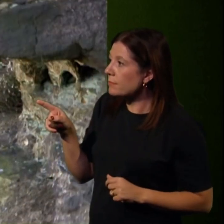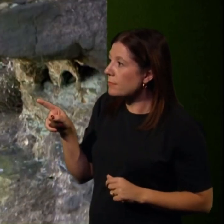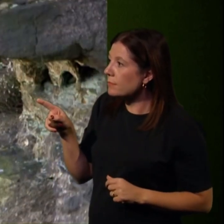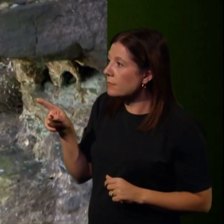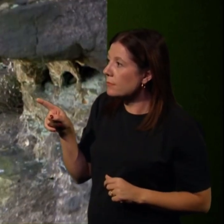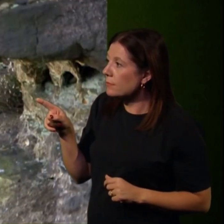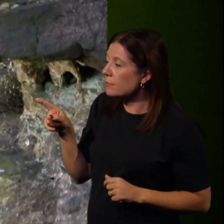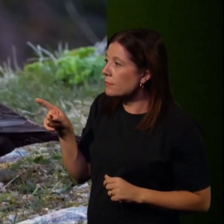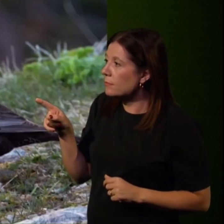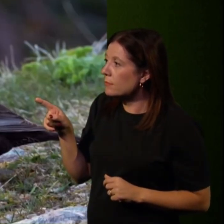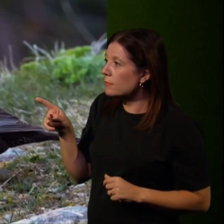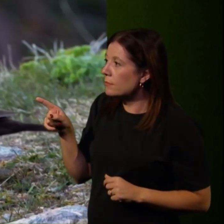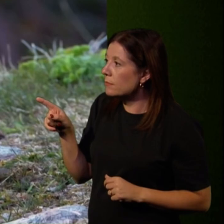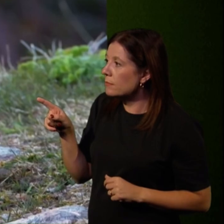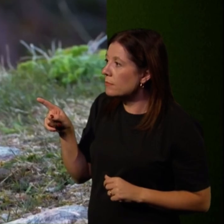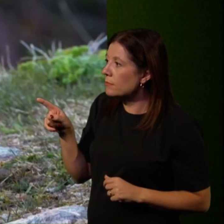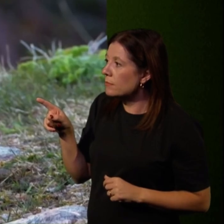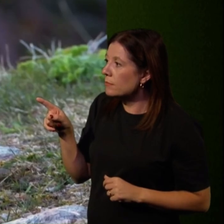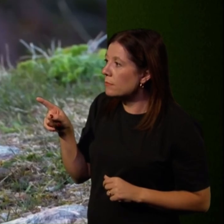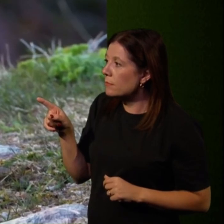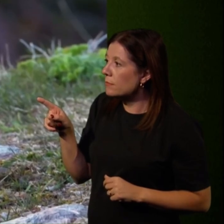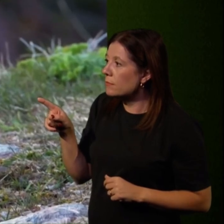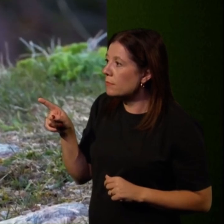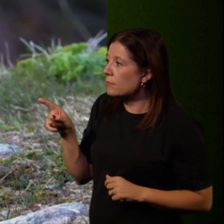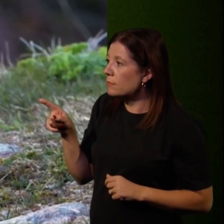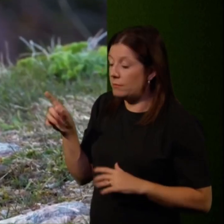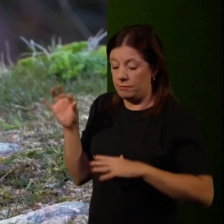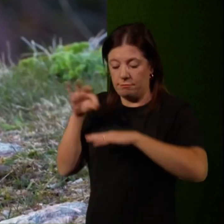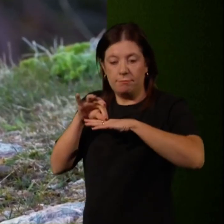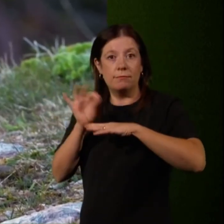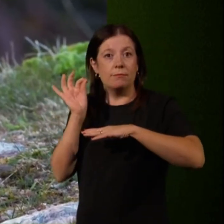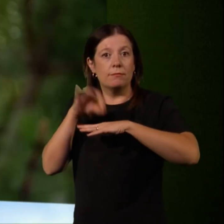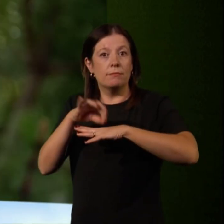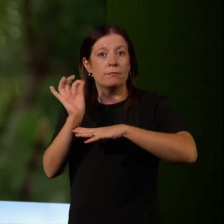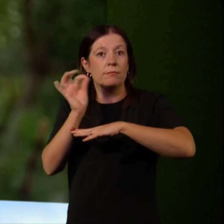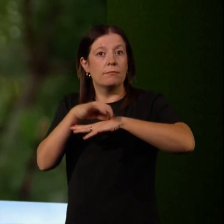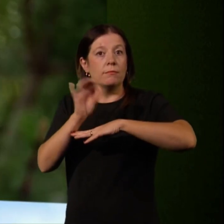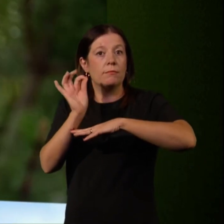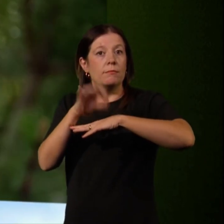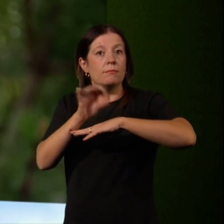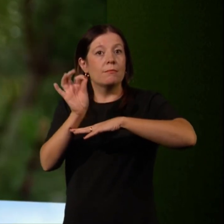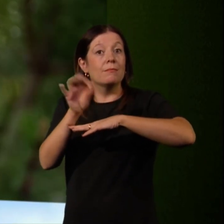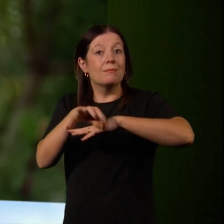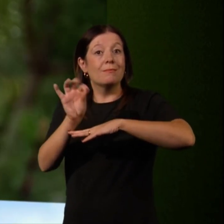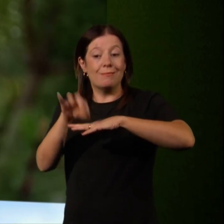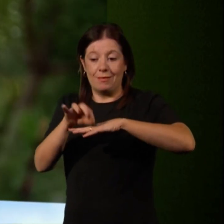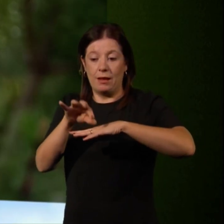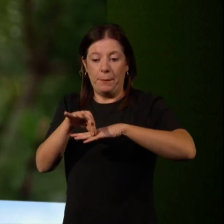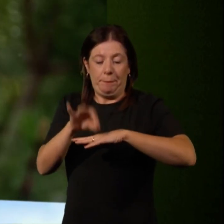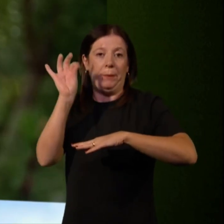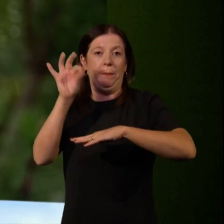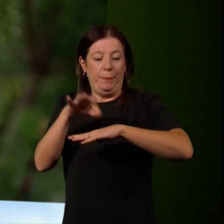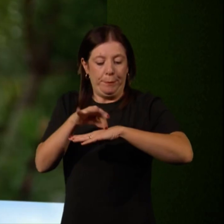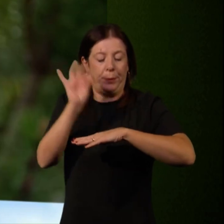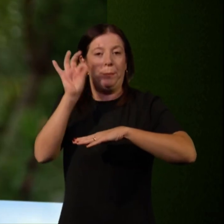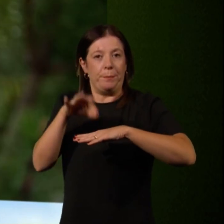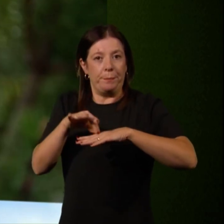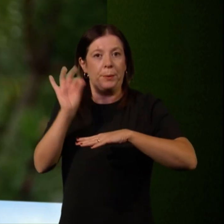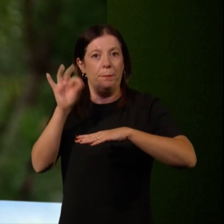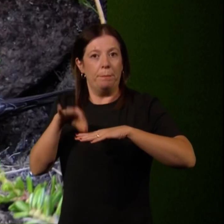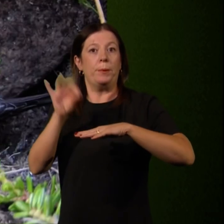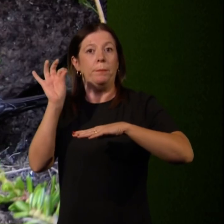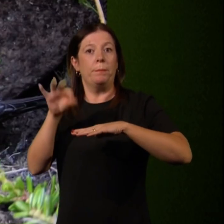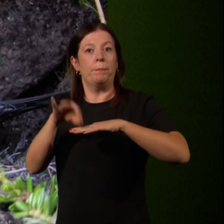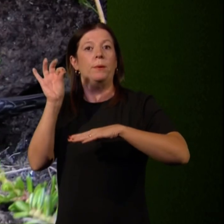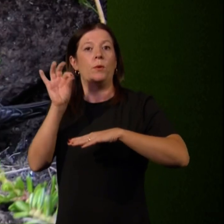foraging. So they'll be looking for earthworms in the soil, and they'll be digging around, pulling up juicy earthworms, which make